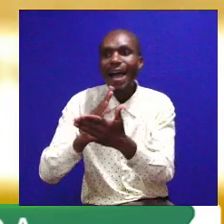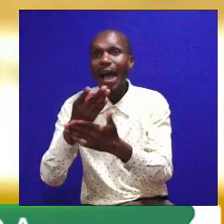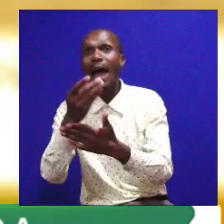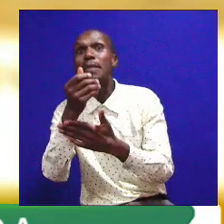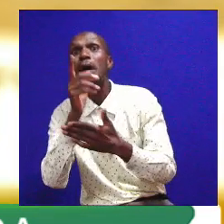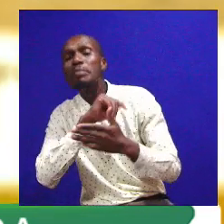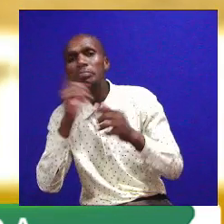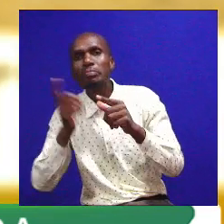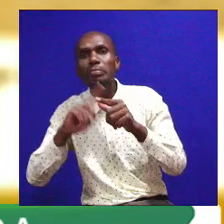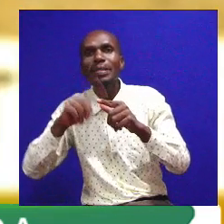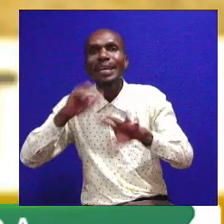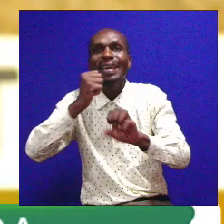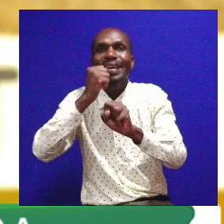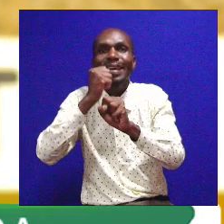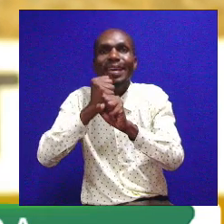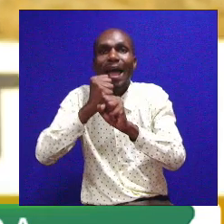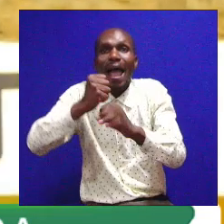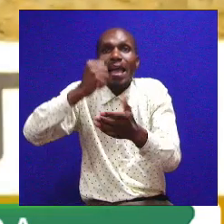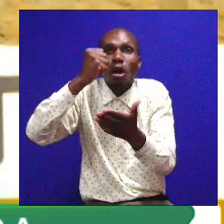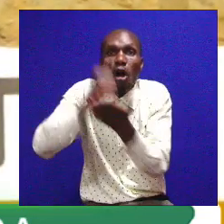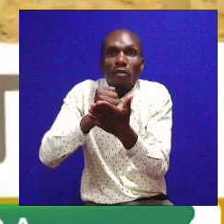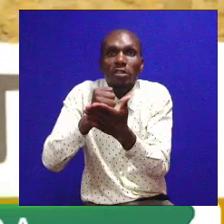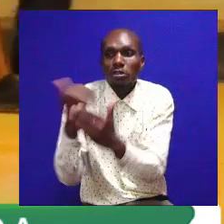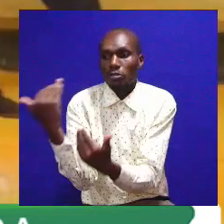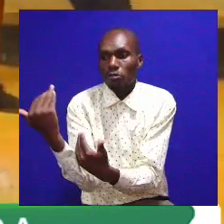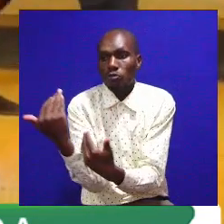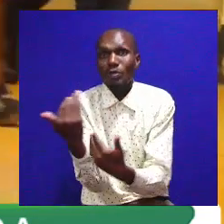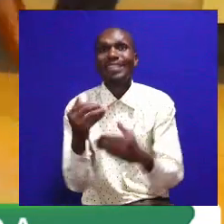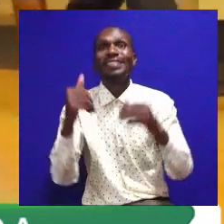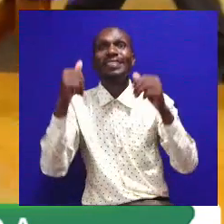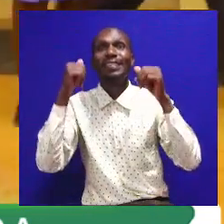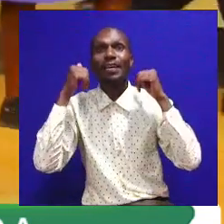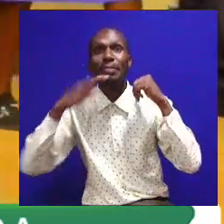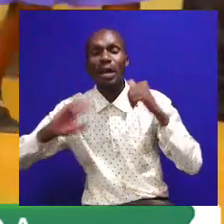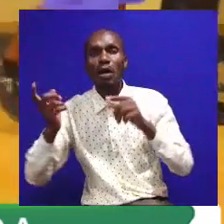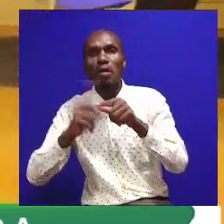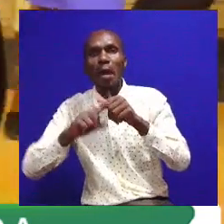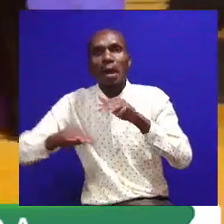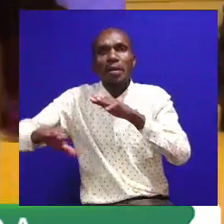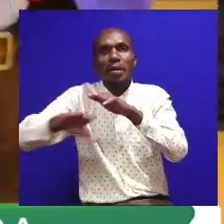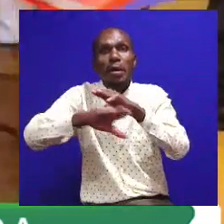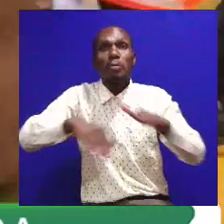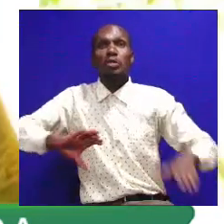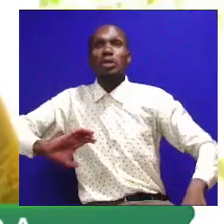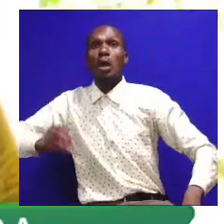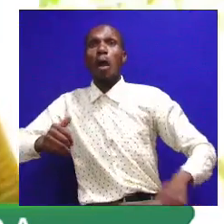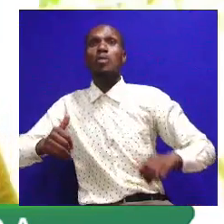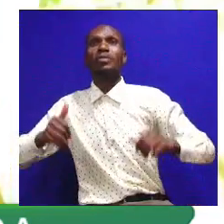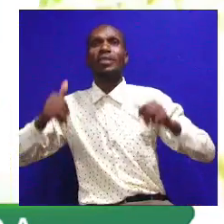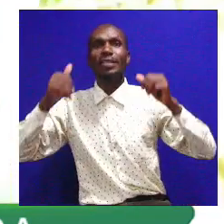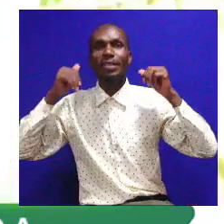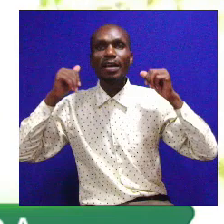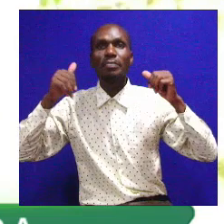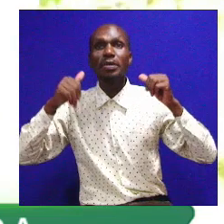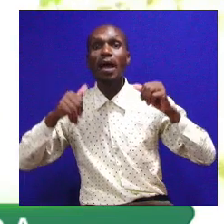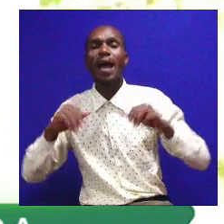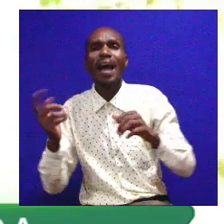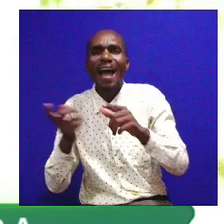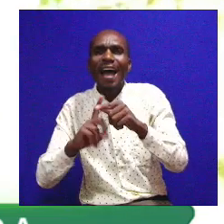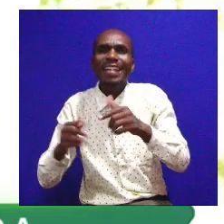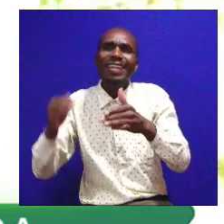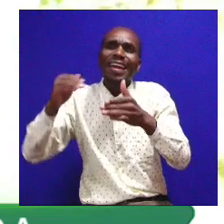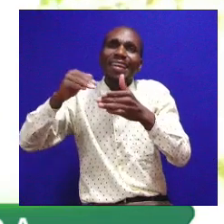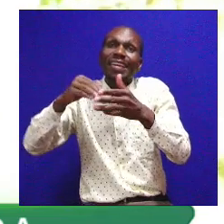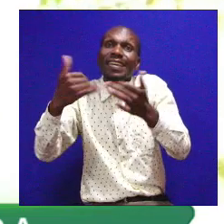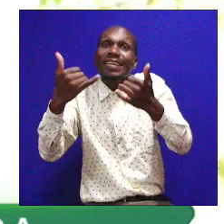okore kasitia bisitia bana imeye county Nyamira, nigomo konyumu county commissioner orosagiro Nyamira South Florence Obunga, ate